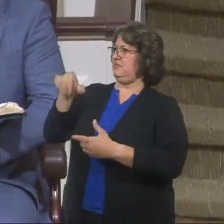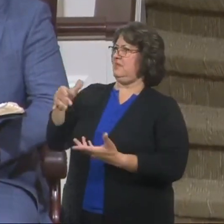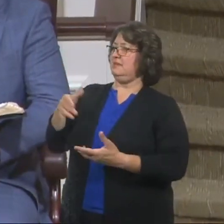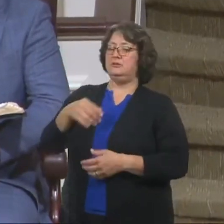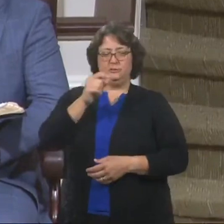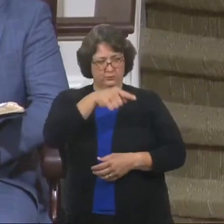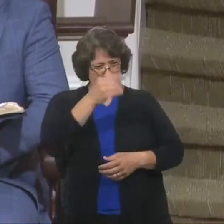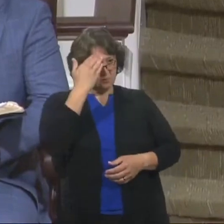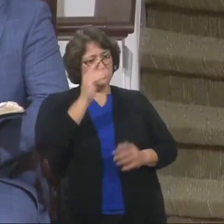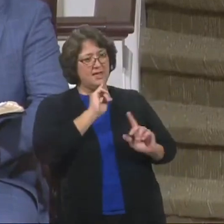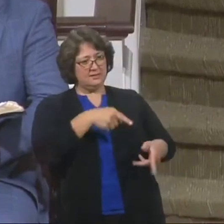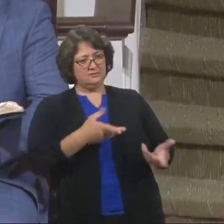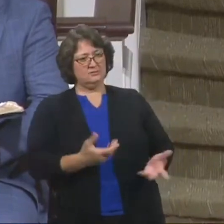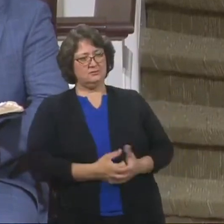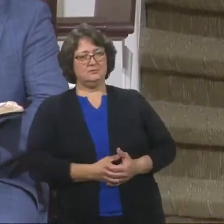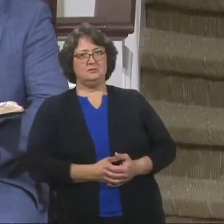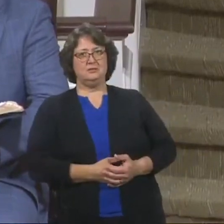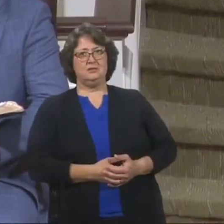answer is.